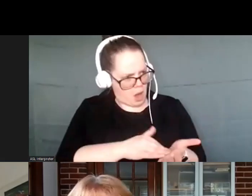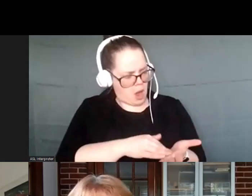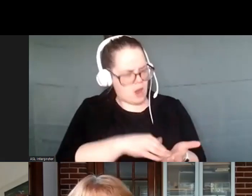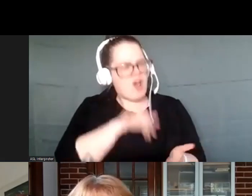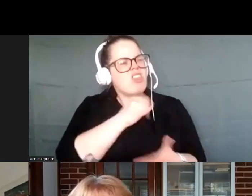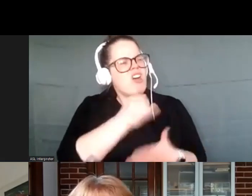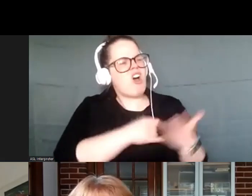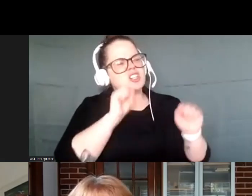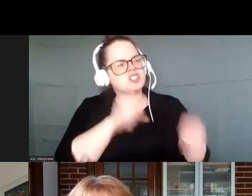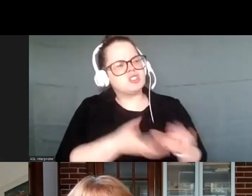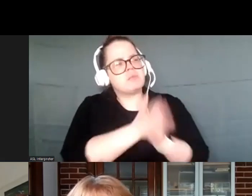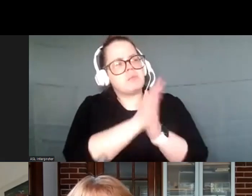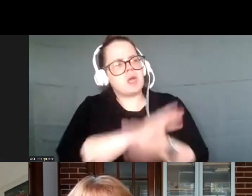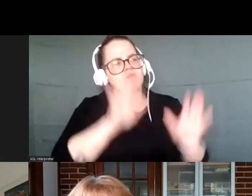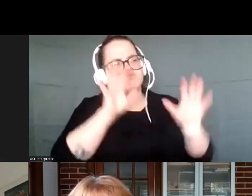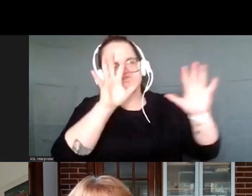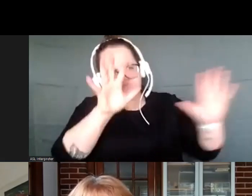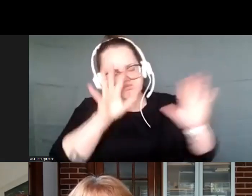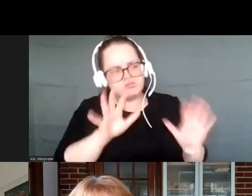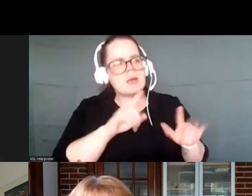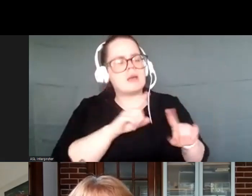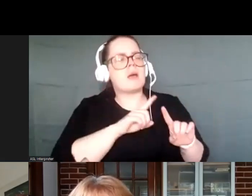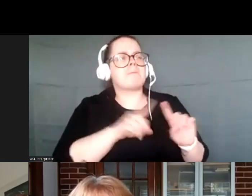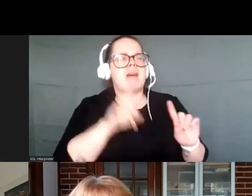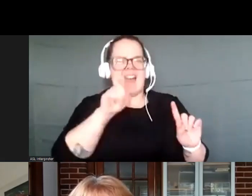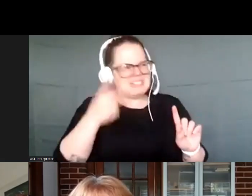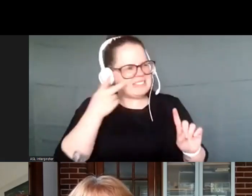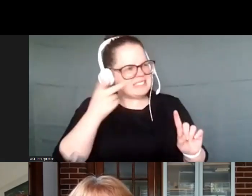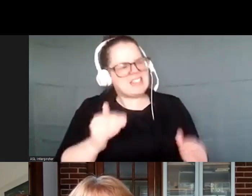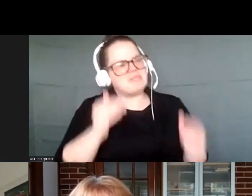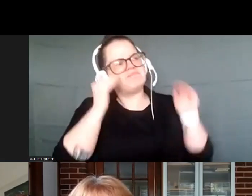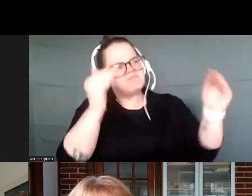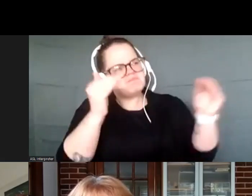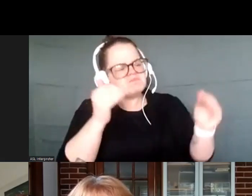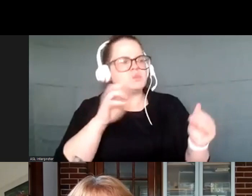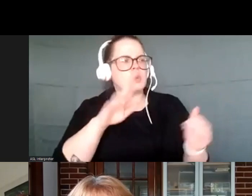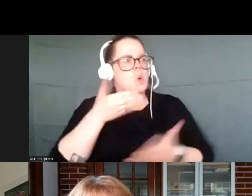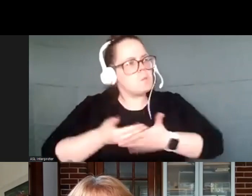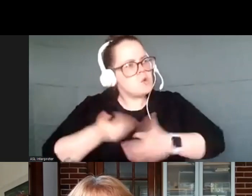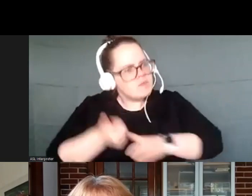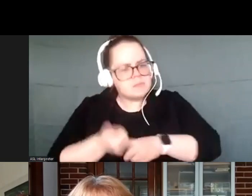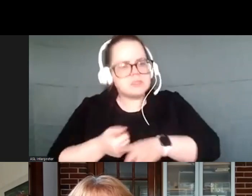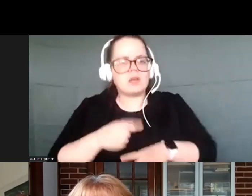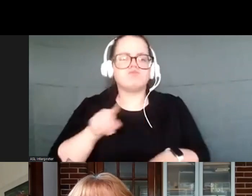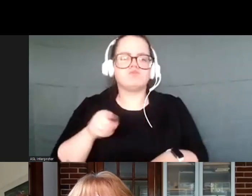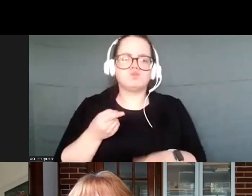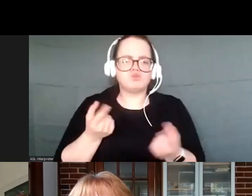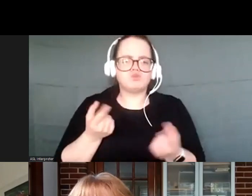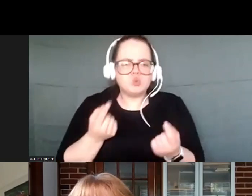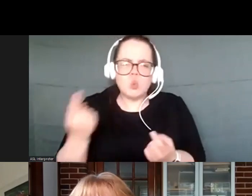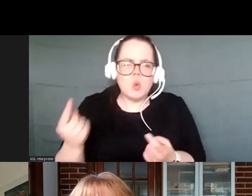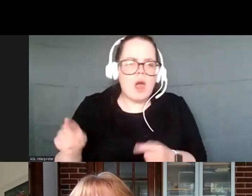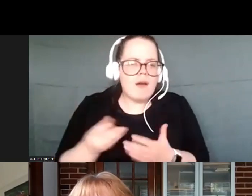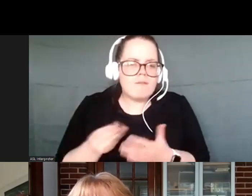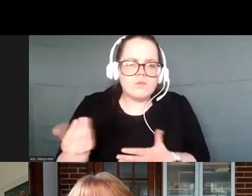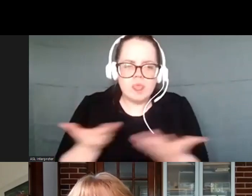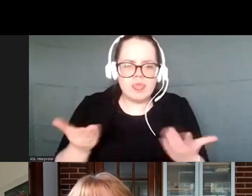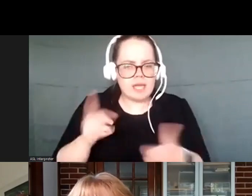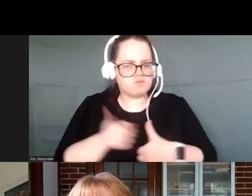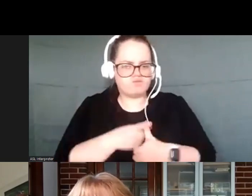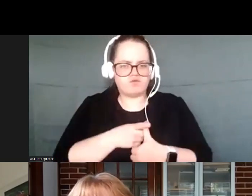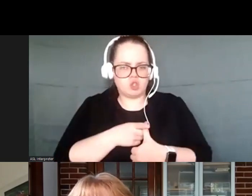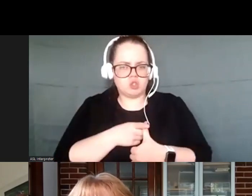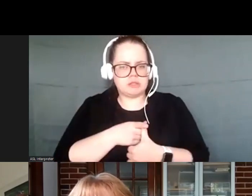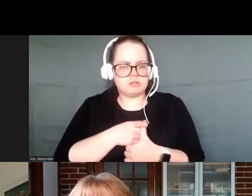reach a certain level or have proven themselves in the marketplace or have done a few things. And, you know, there are lots